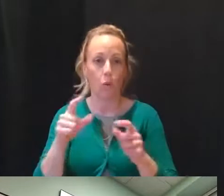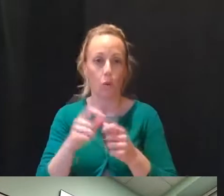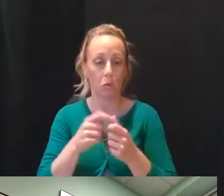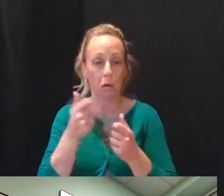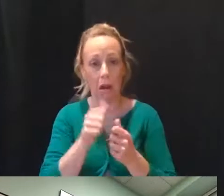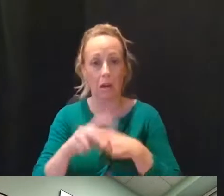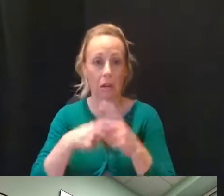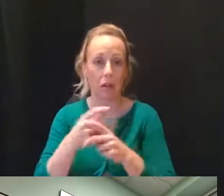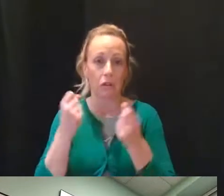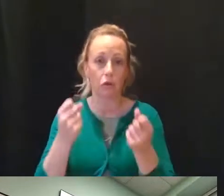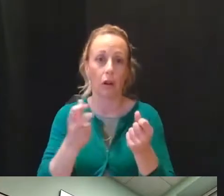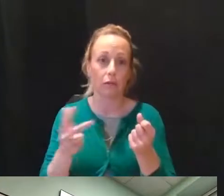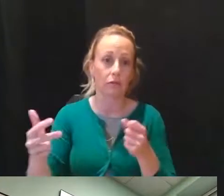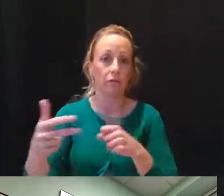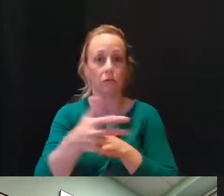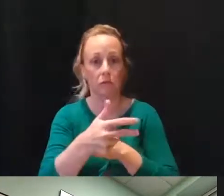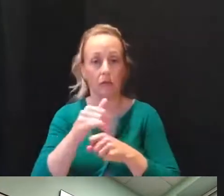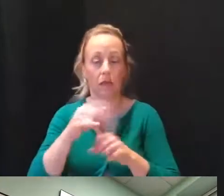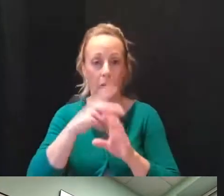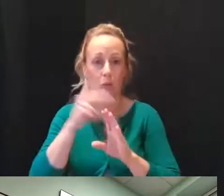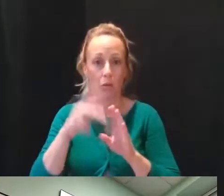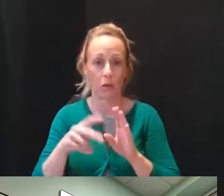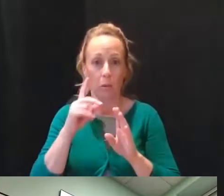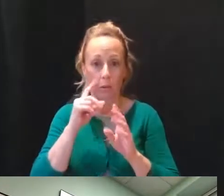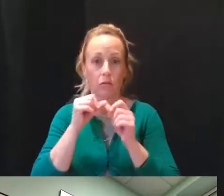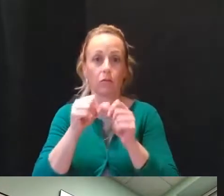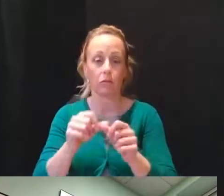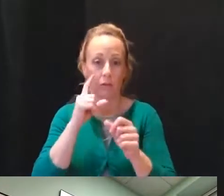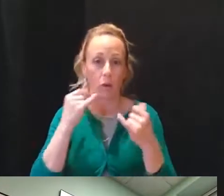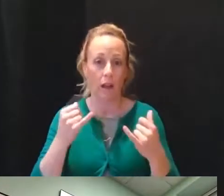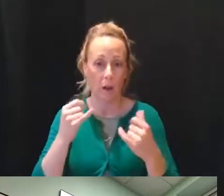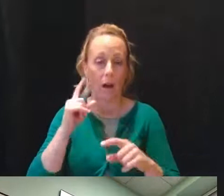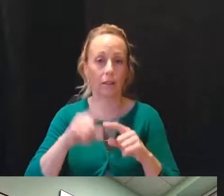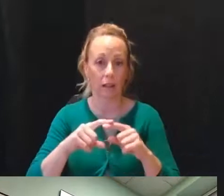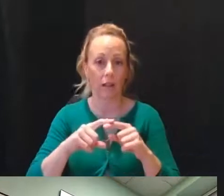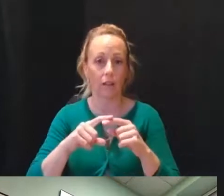get the flu vaccine. The program is going to run, at least for now, until the end of this month.